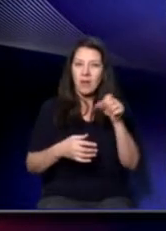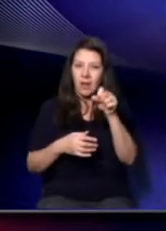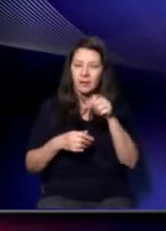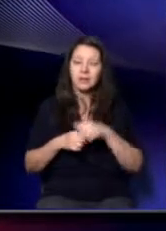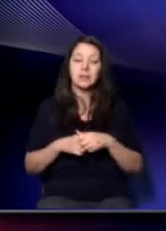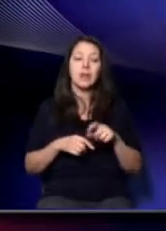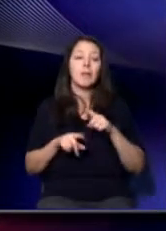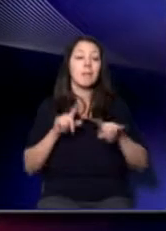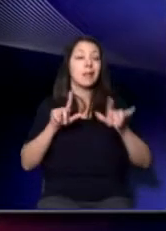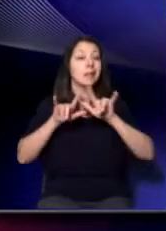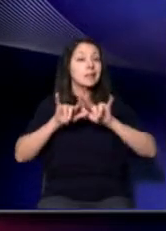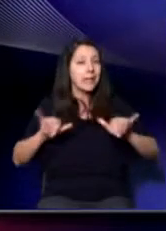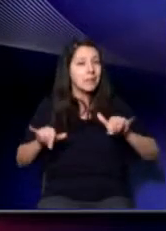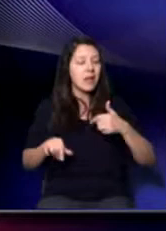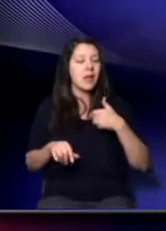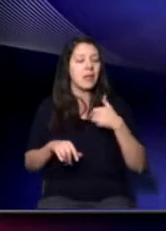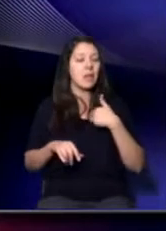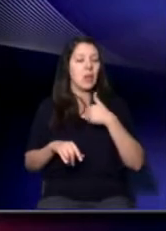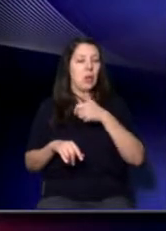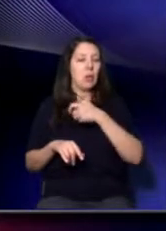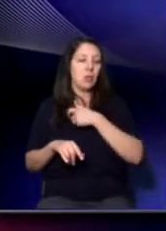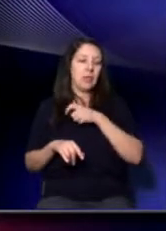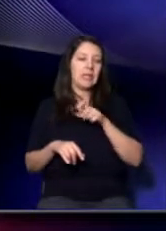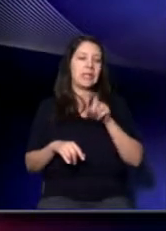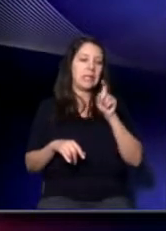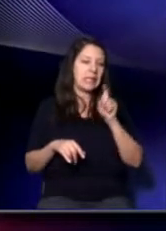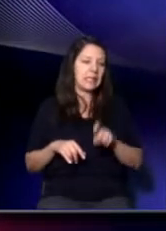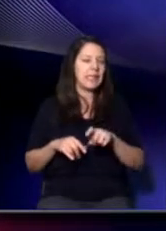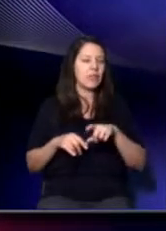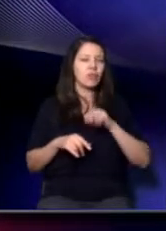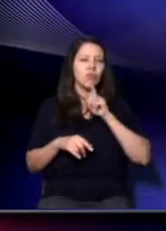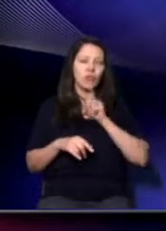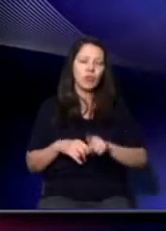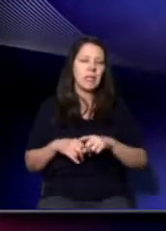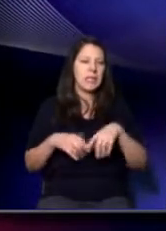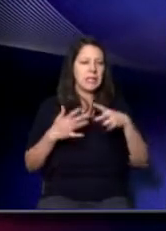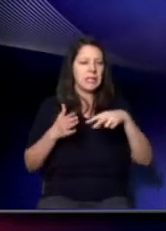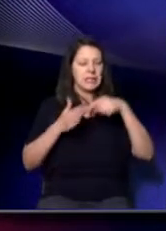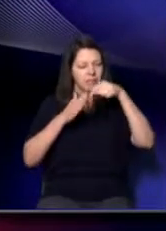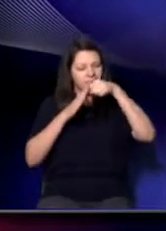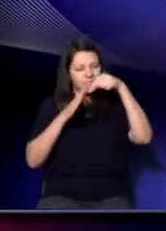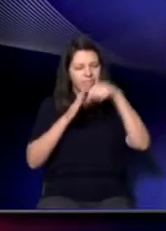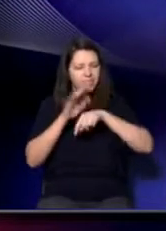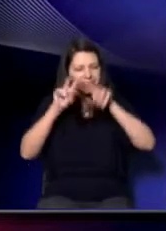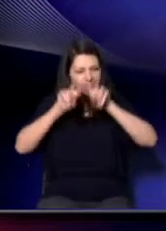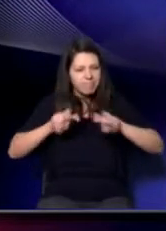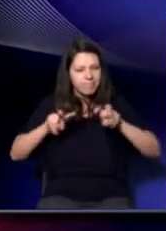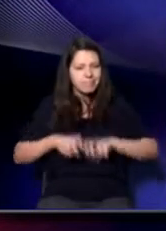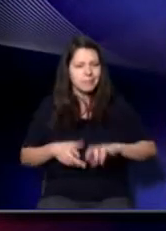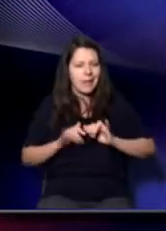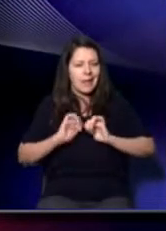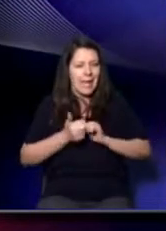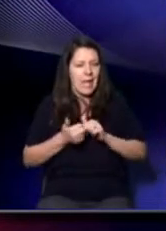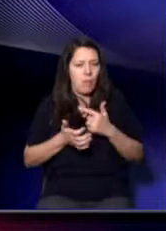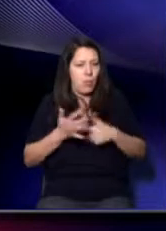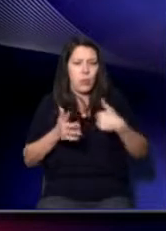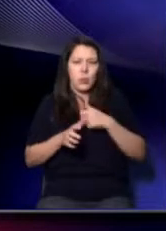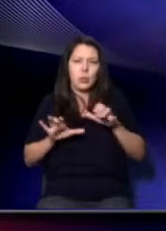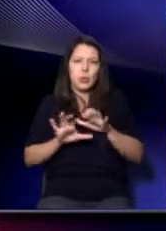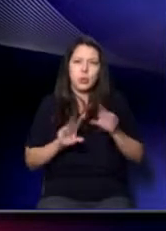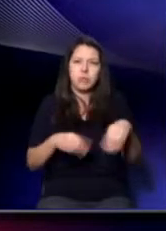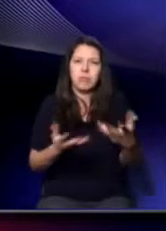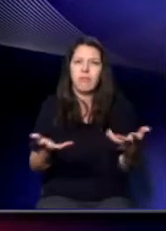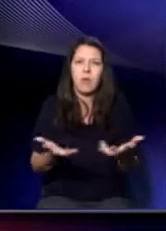also simultaneously need to be looking at the breadth and depth of the services that we're offering. As of today, if